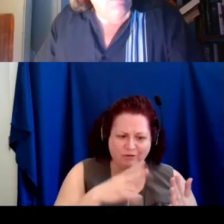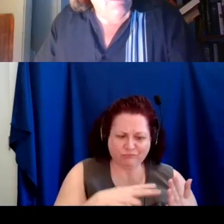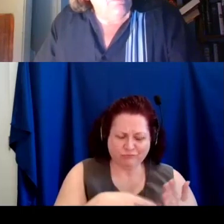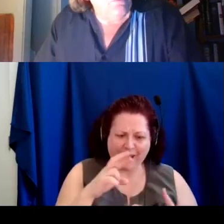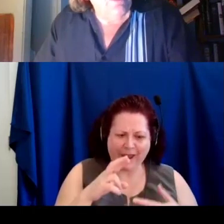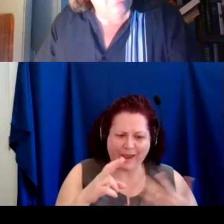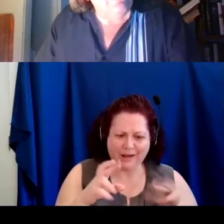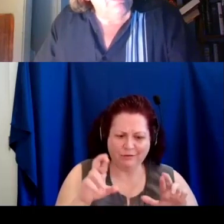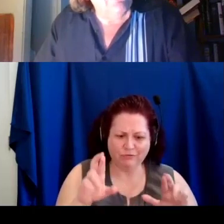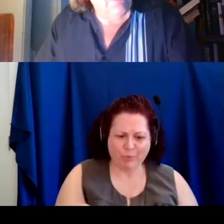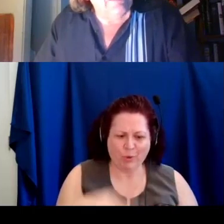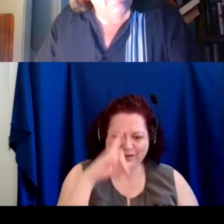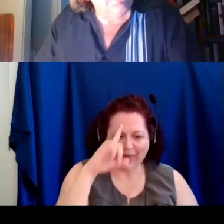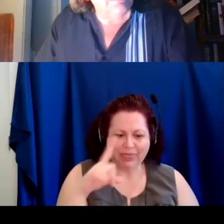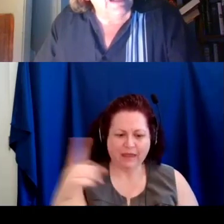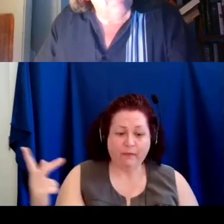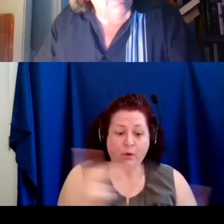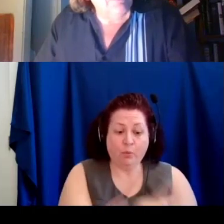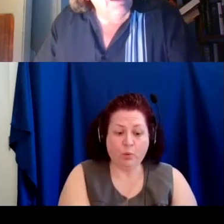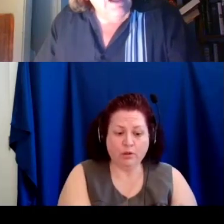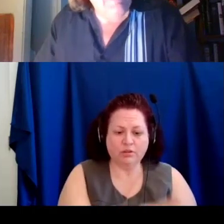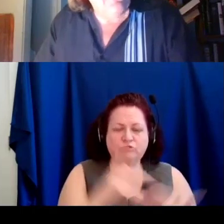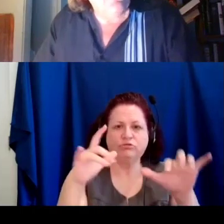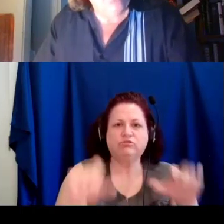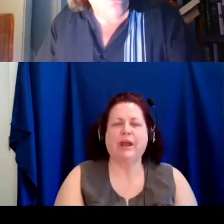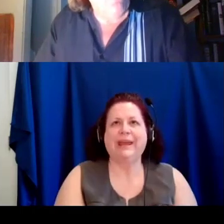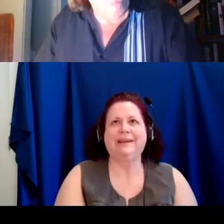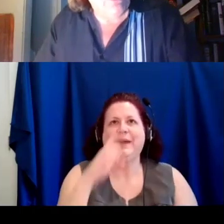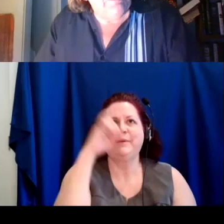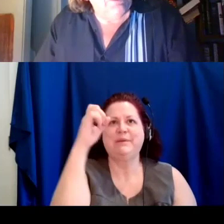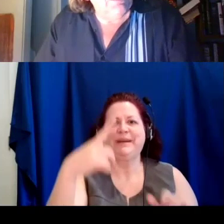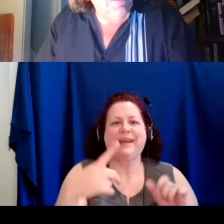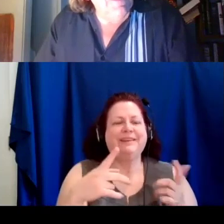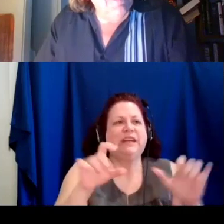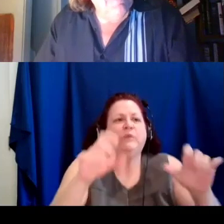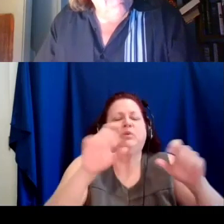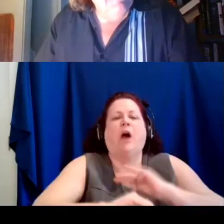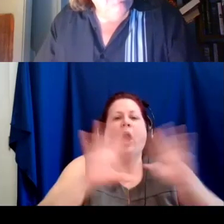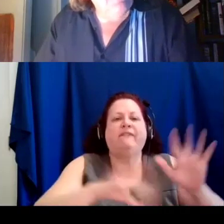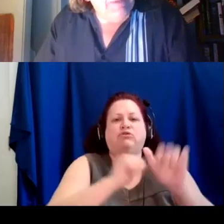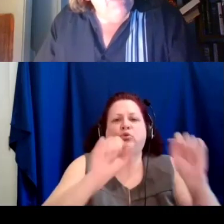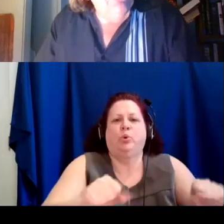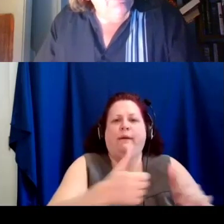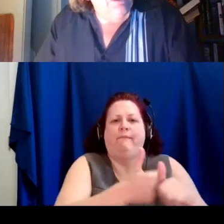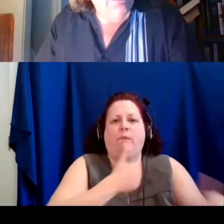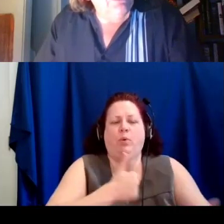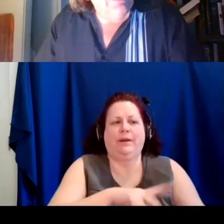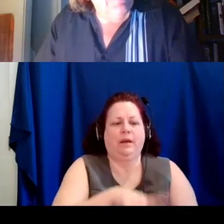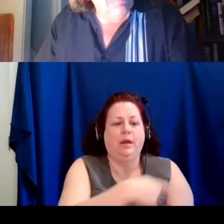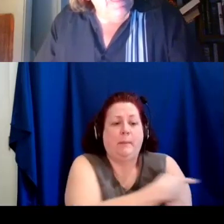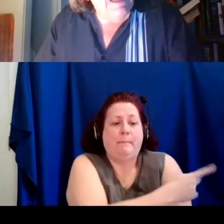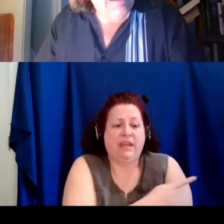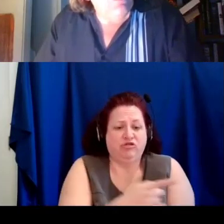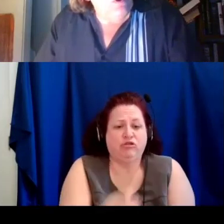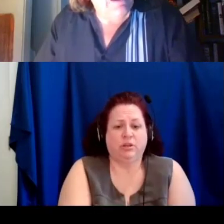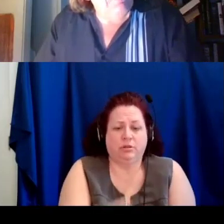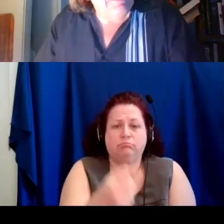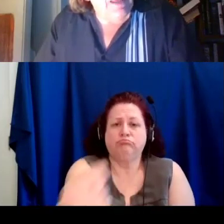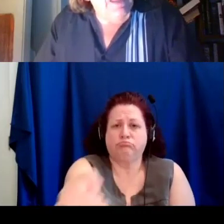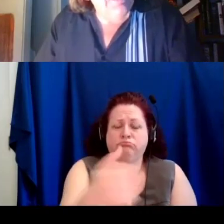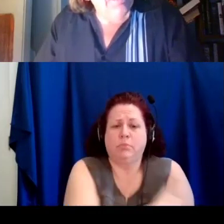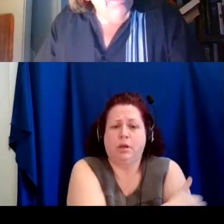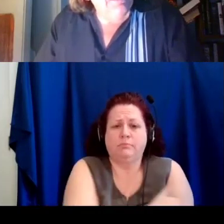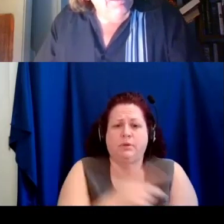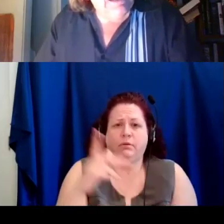I think one of the worst restraints that because it was so avoidable. There was a patient on a unit, and he woke up